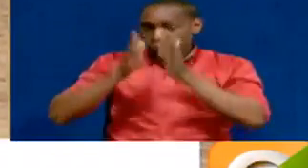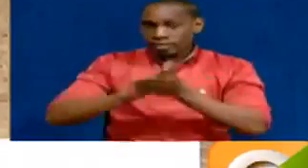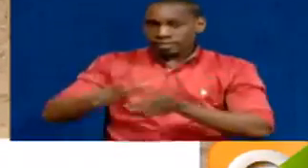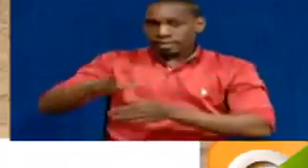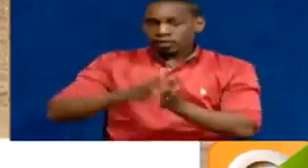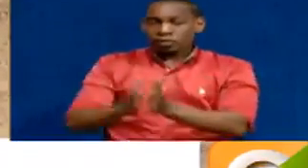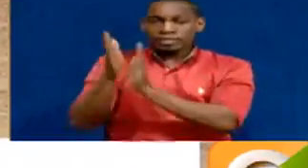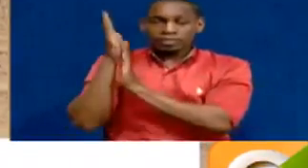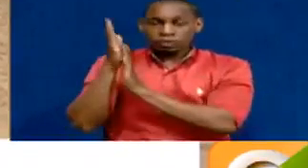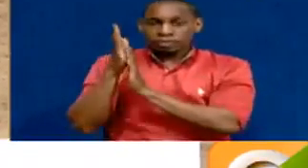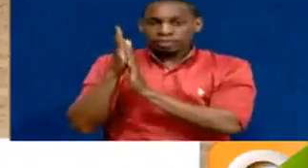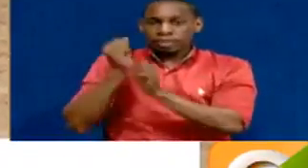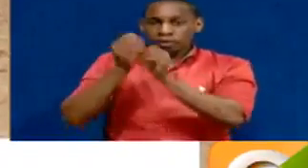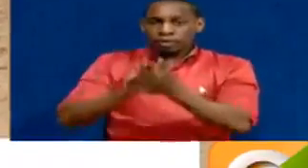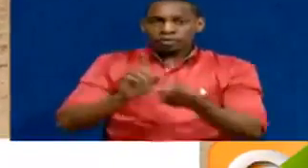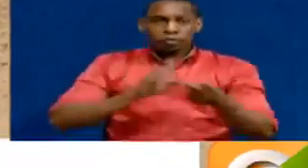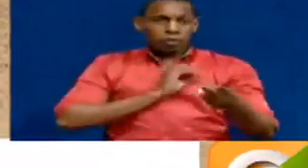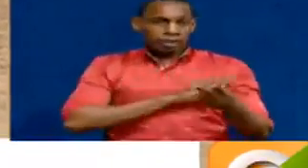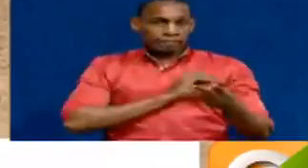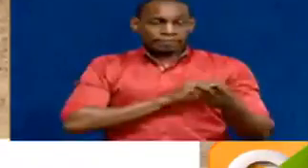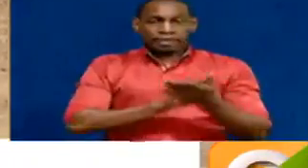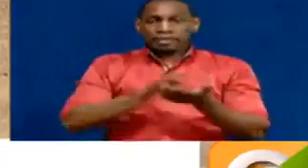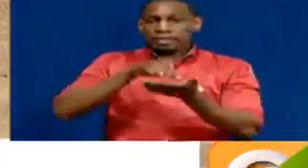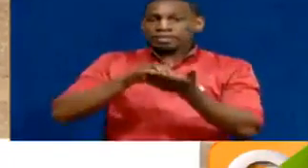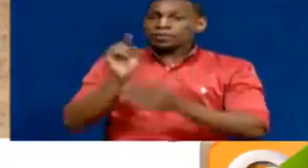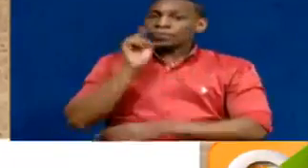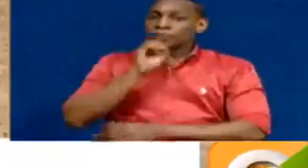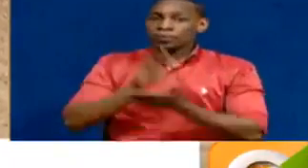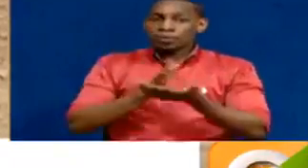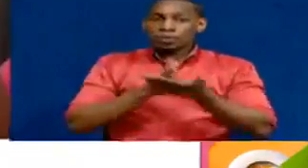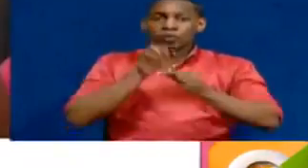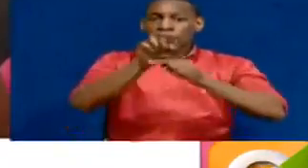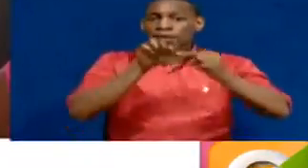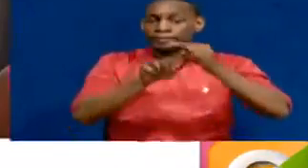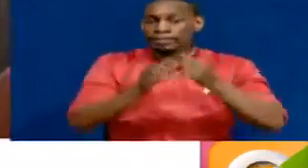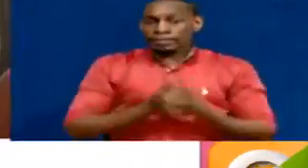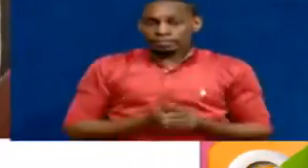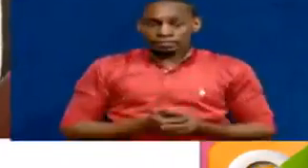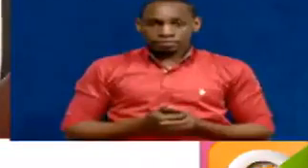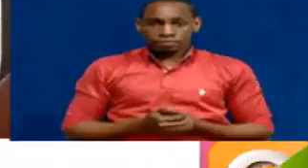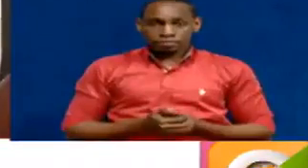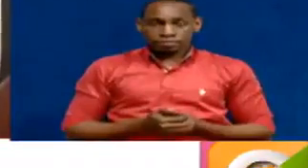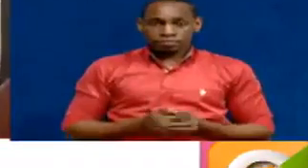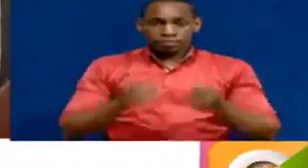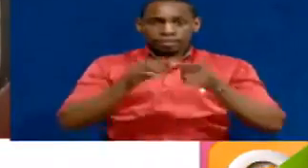local security personnel or fear of making matters worse through retaliation.